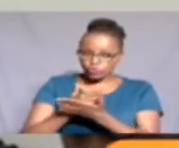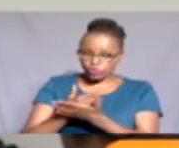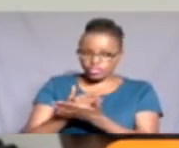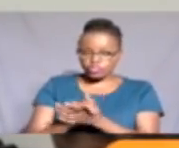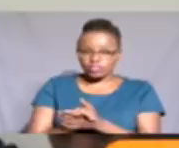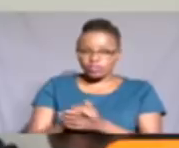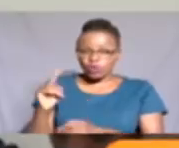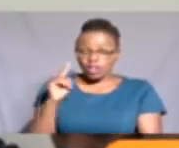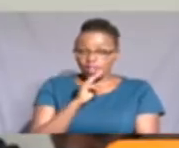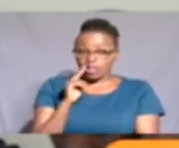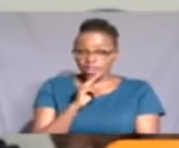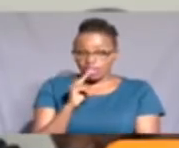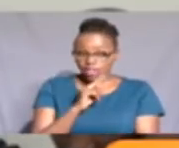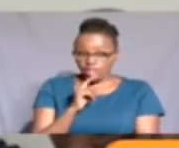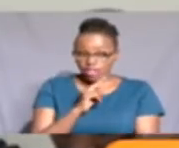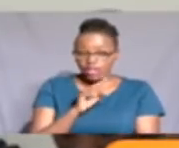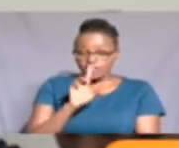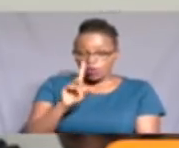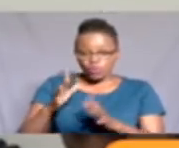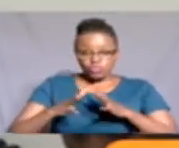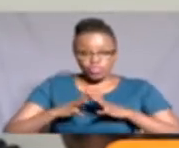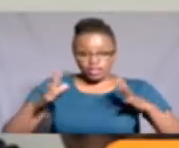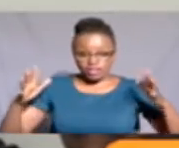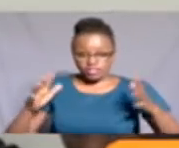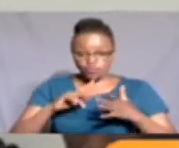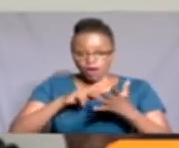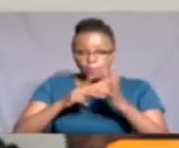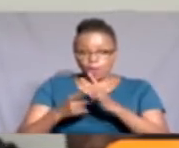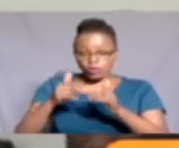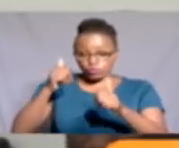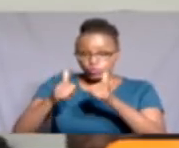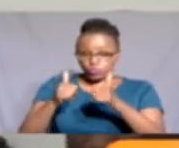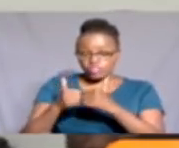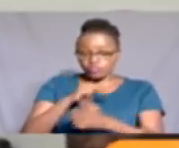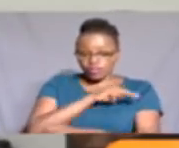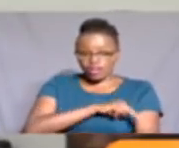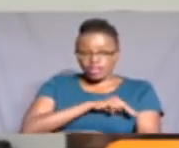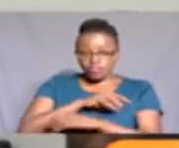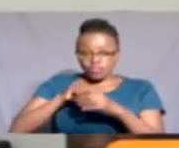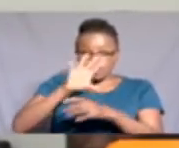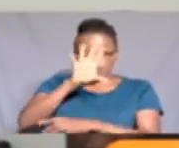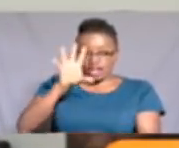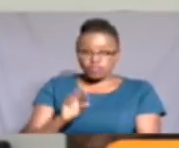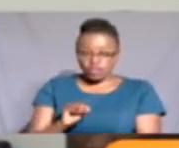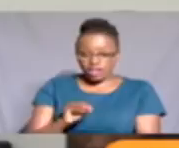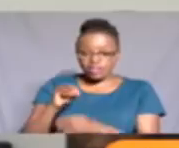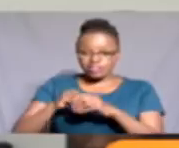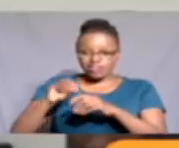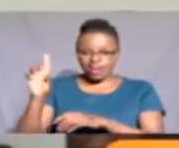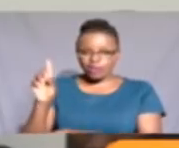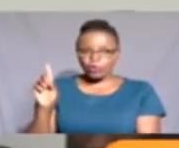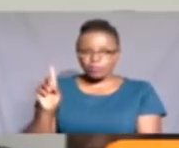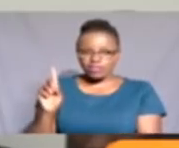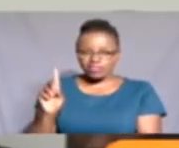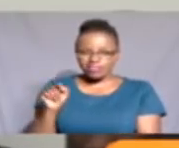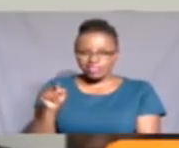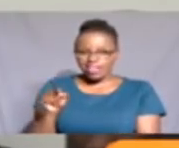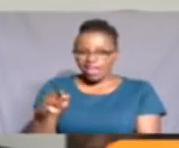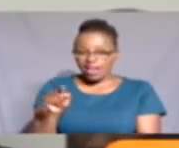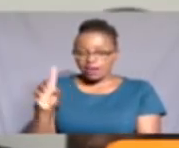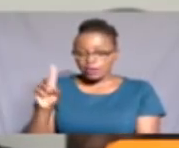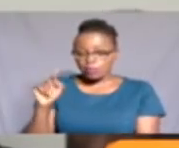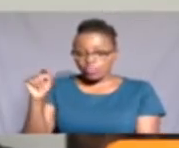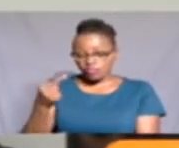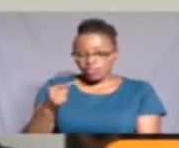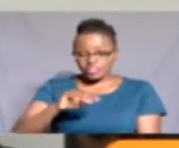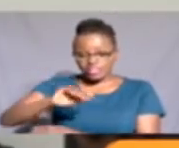the toughest and one of the largest projects of its nature in Africa. In fact, Nairobi was and is the